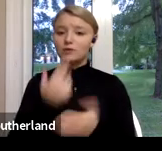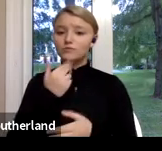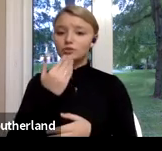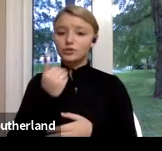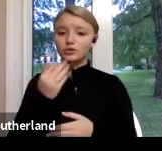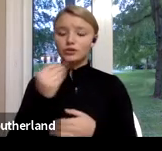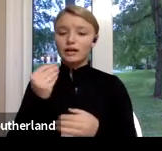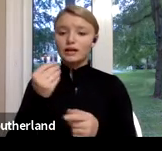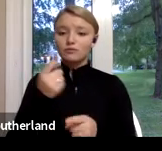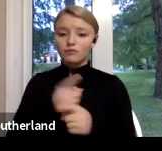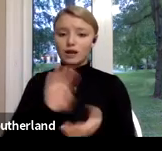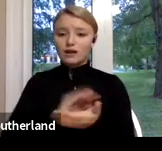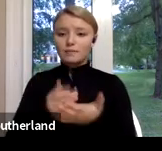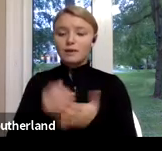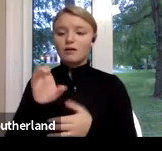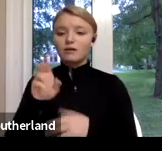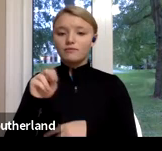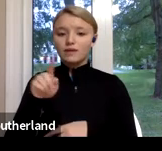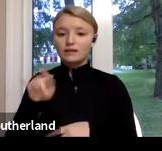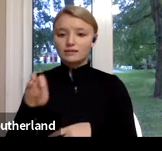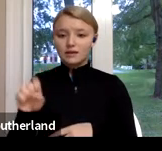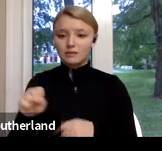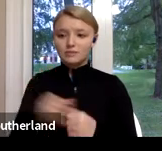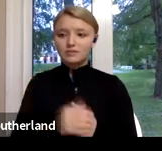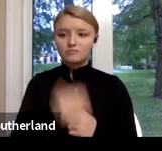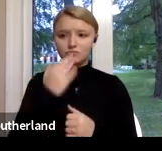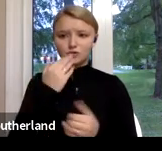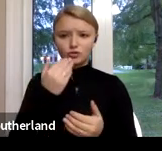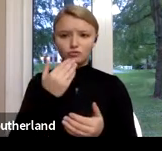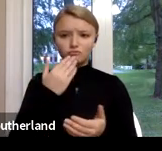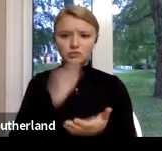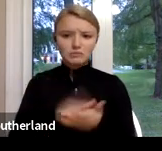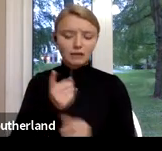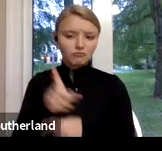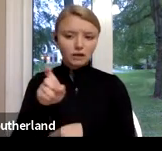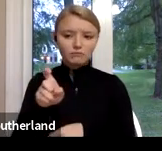us. Sugar's bad, right? Not all sugar.